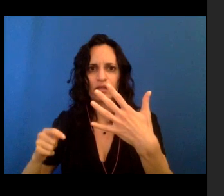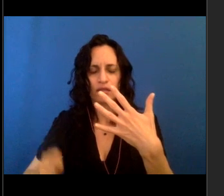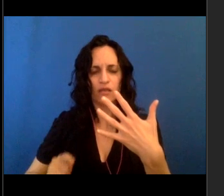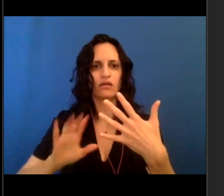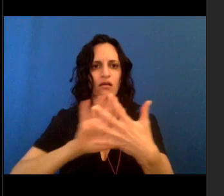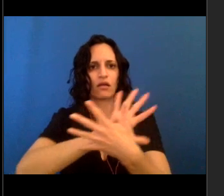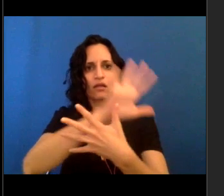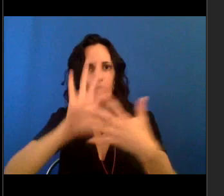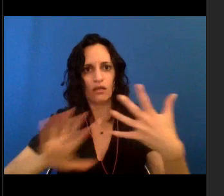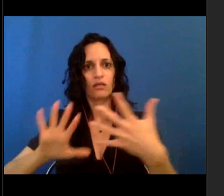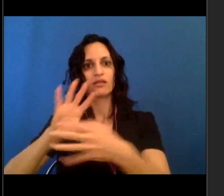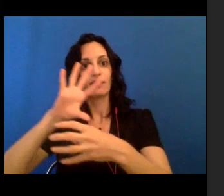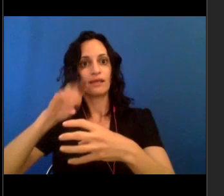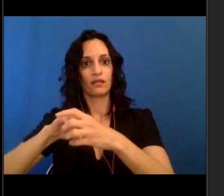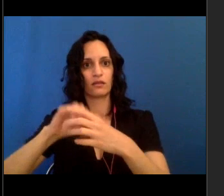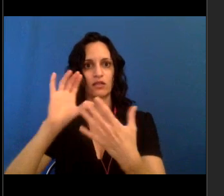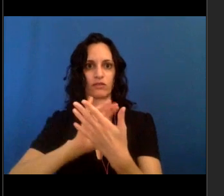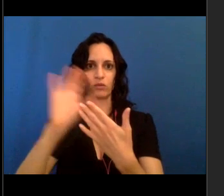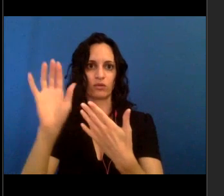curriculum.